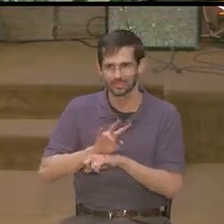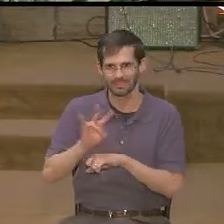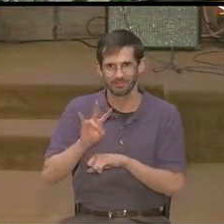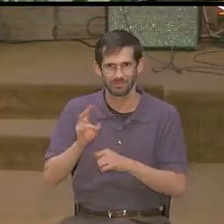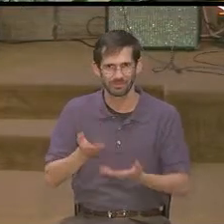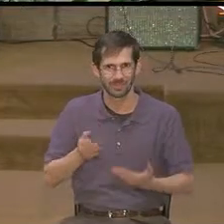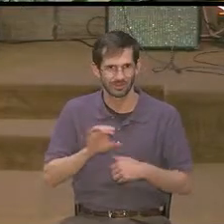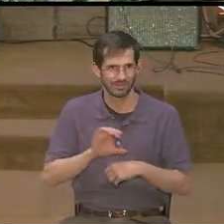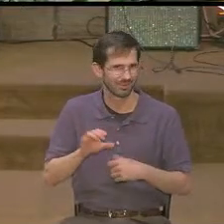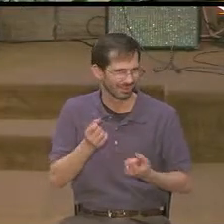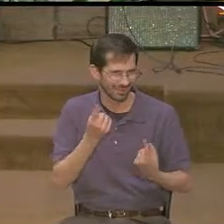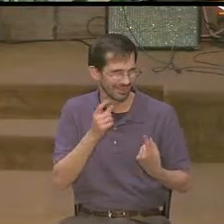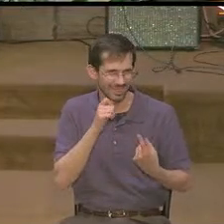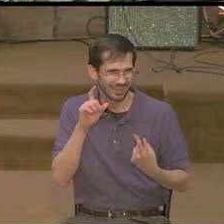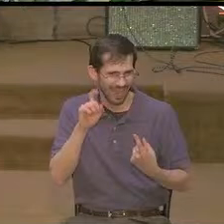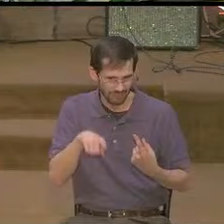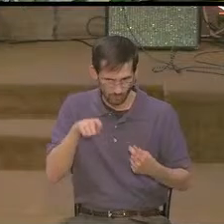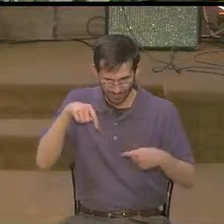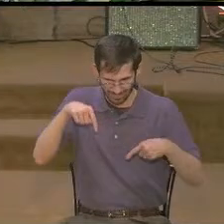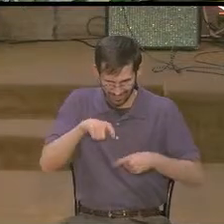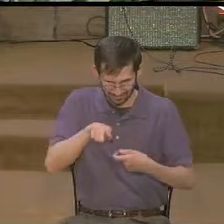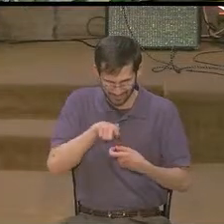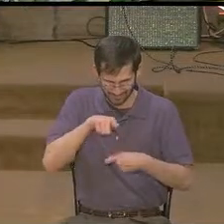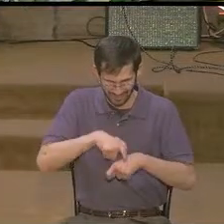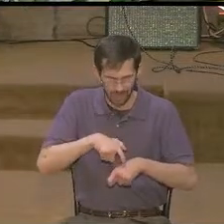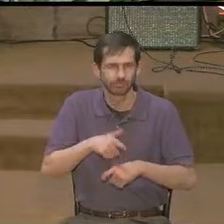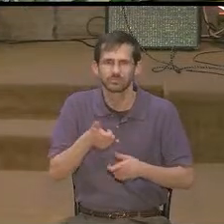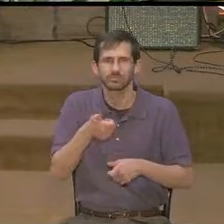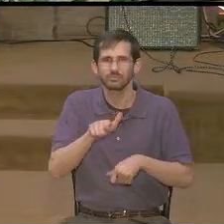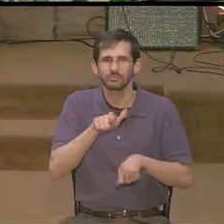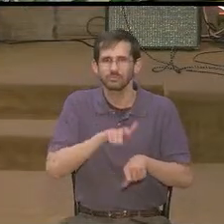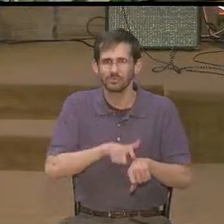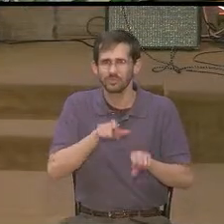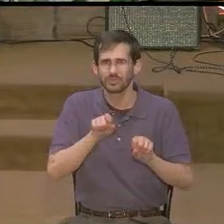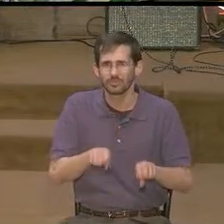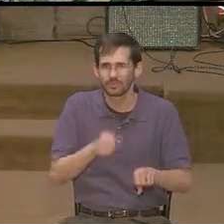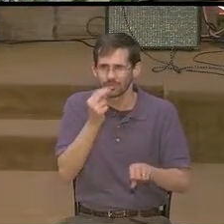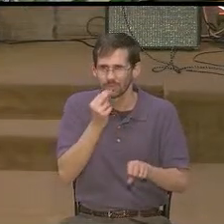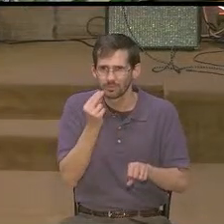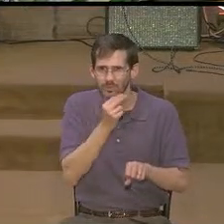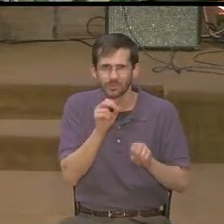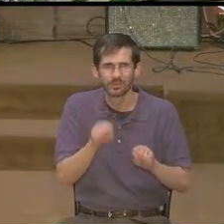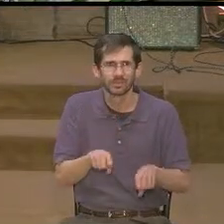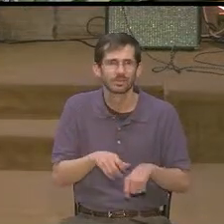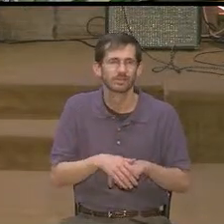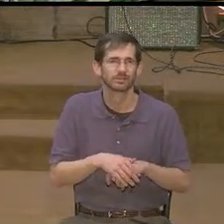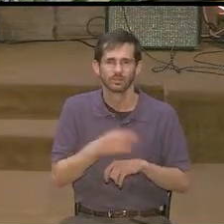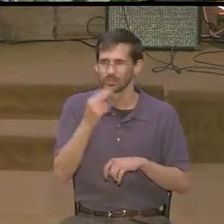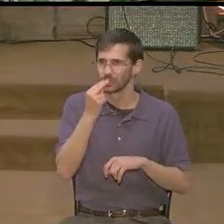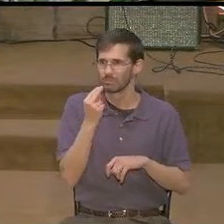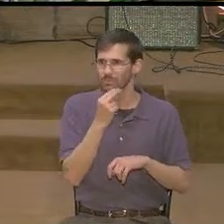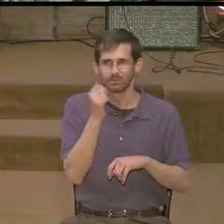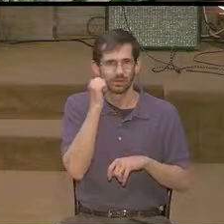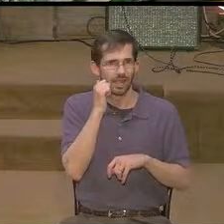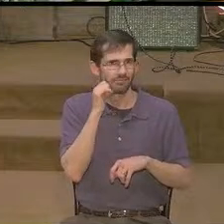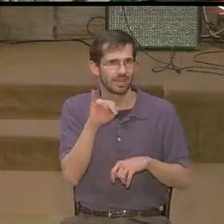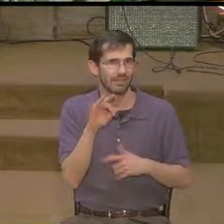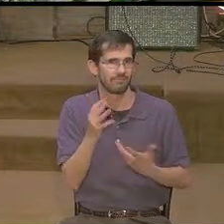Calvary Chapel, you understand. You can have communion anytime. You can have communion every day if you